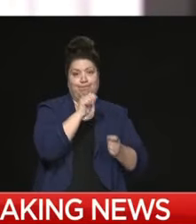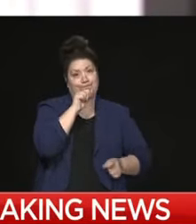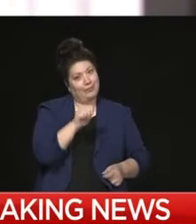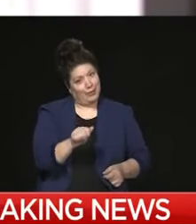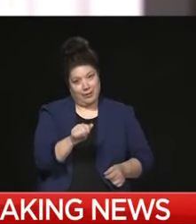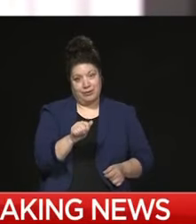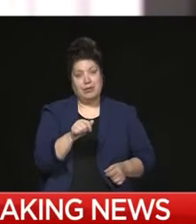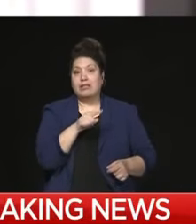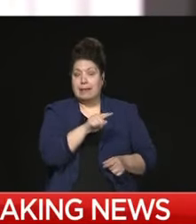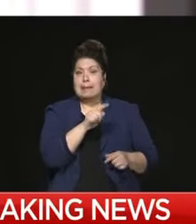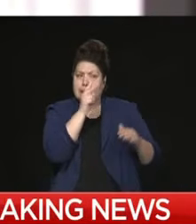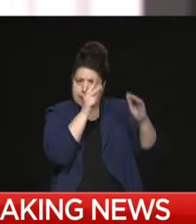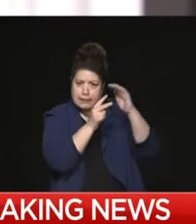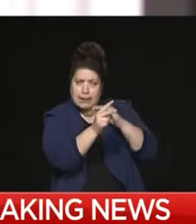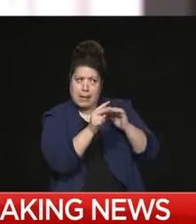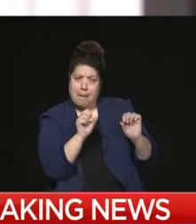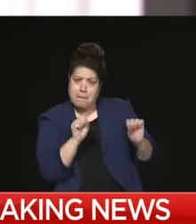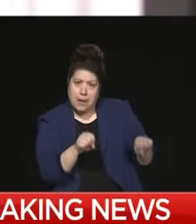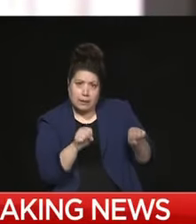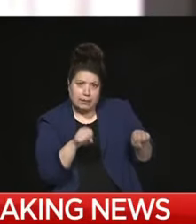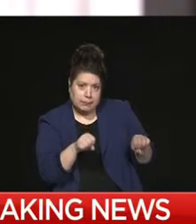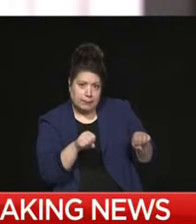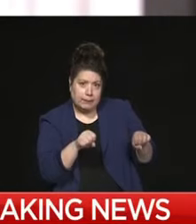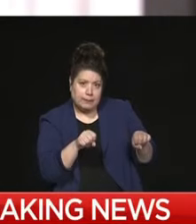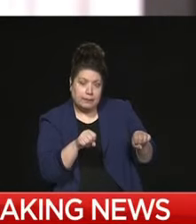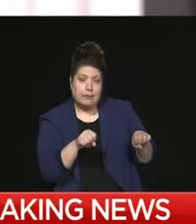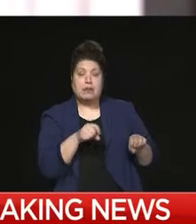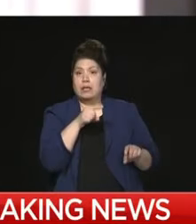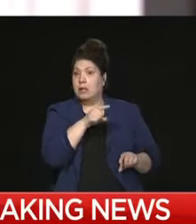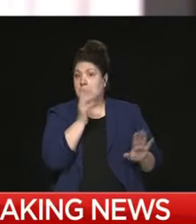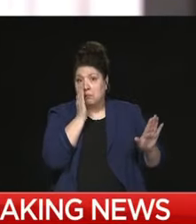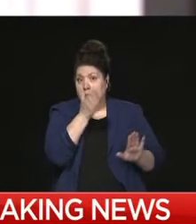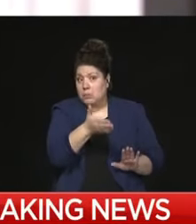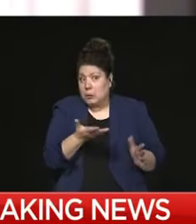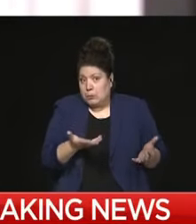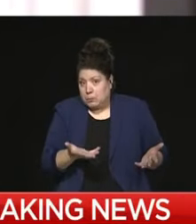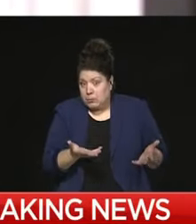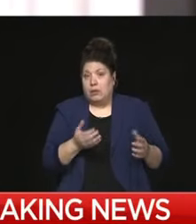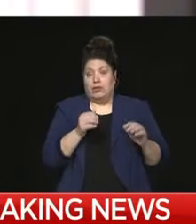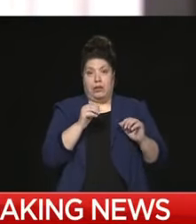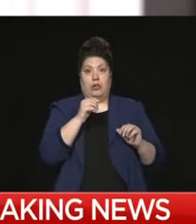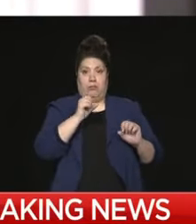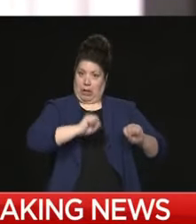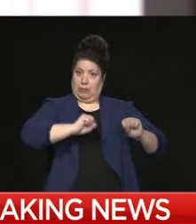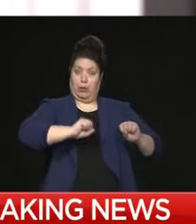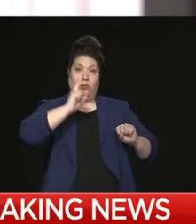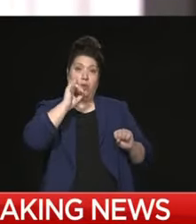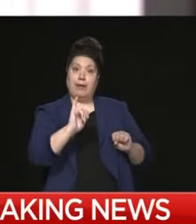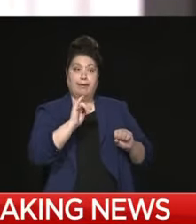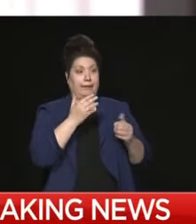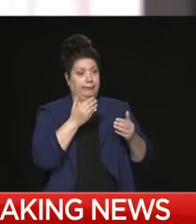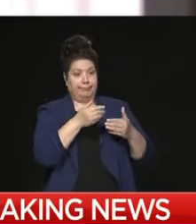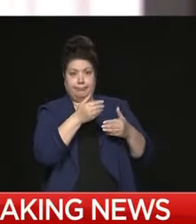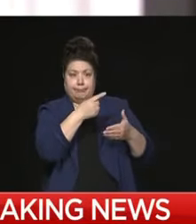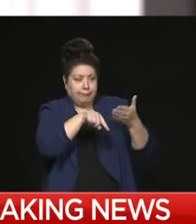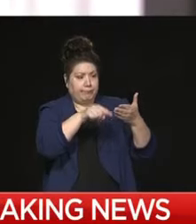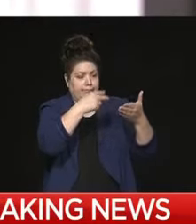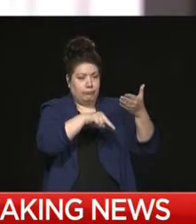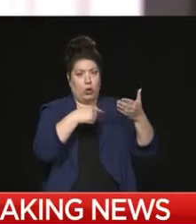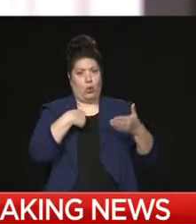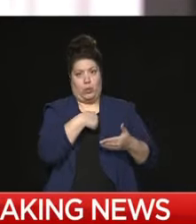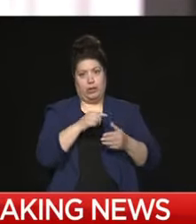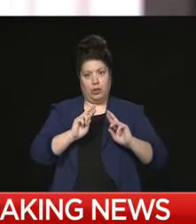to happen, but it is a discussion of what might happen in the coming days, in the coming weeks, and allows us to plan and prepare for